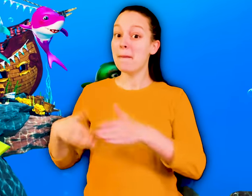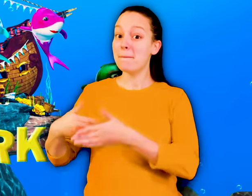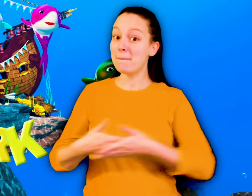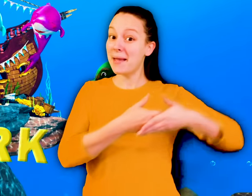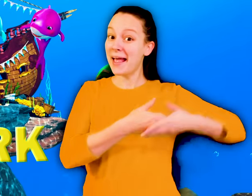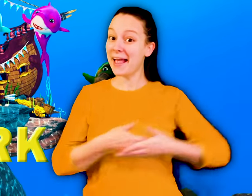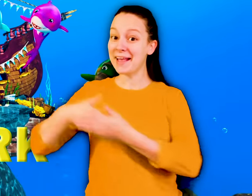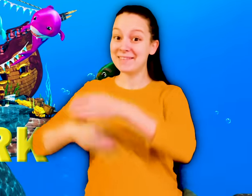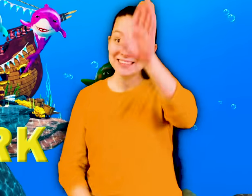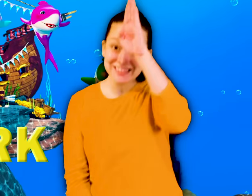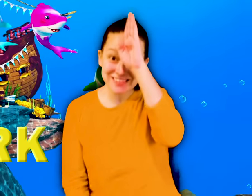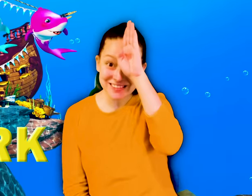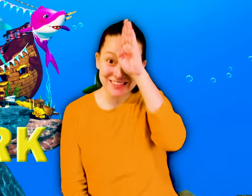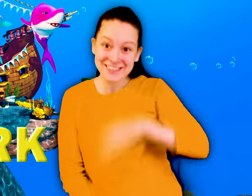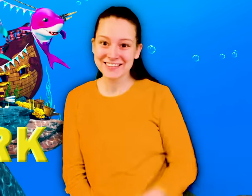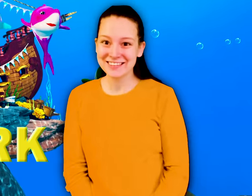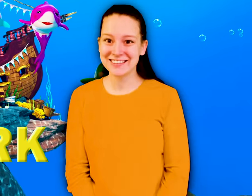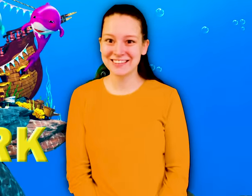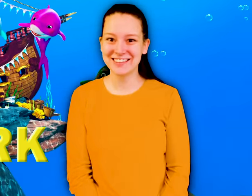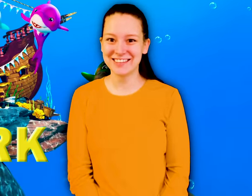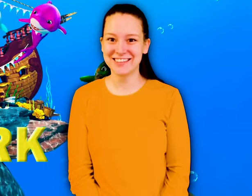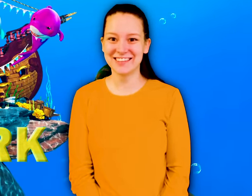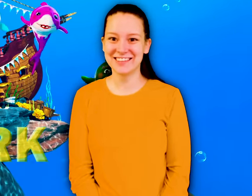Baby shark.